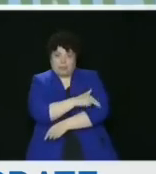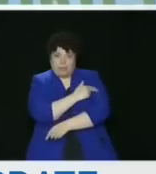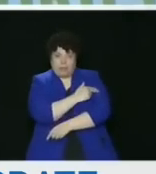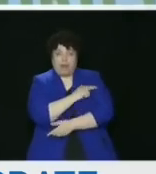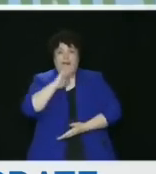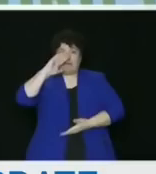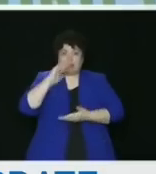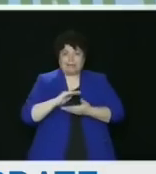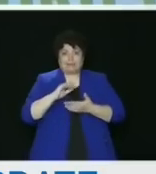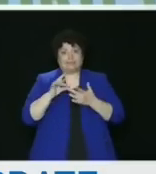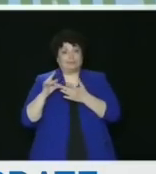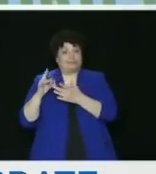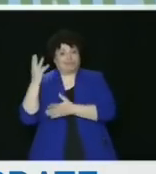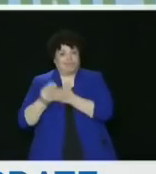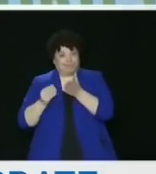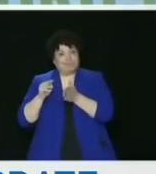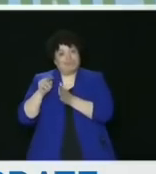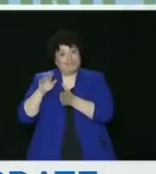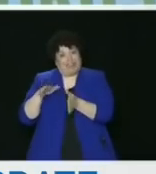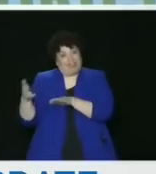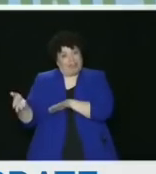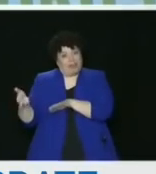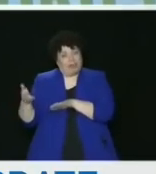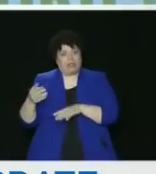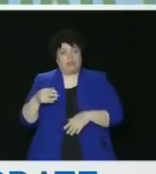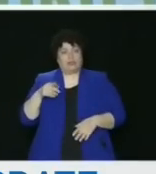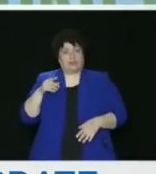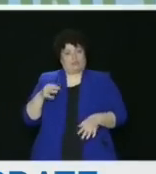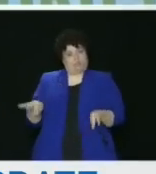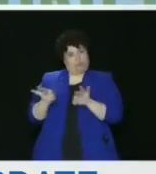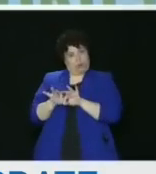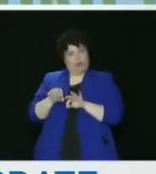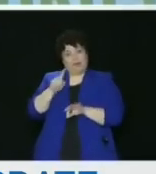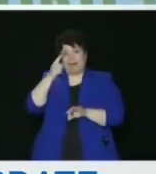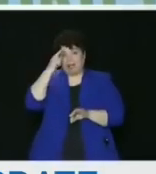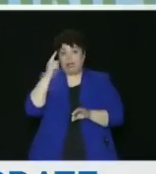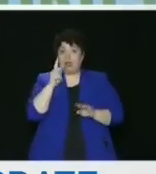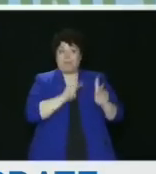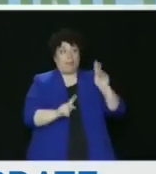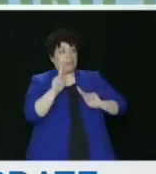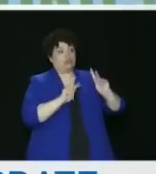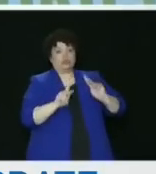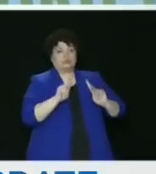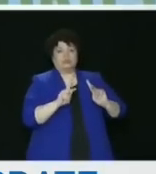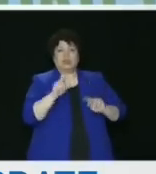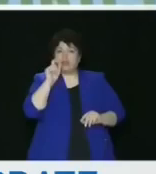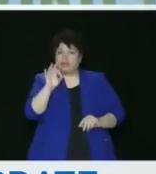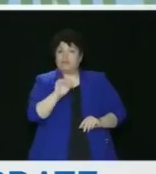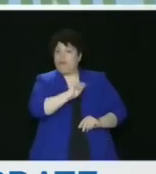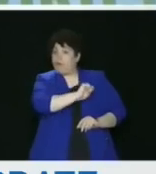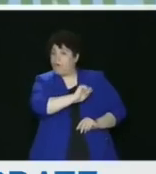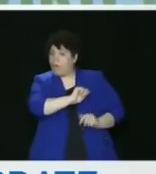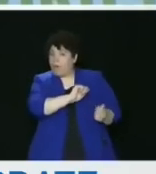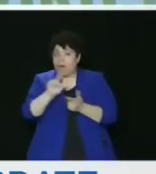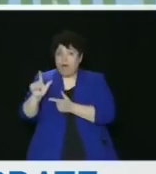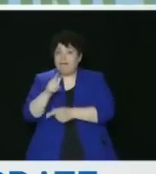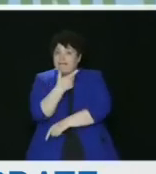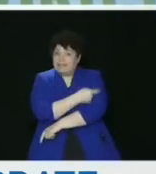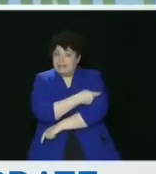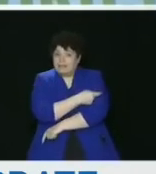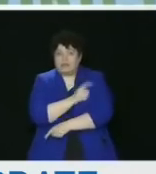is really, really important. So don't just look at it as a population basis, but if everyone got vaccinated, you're going to get